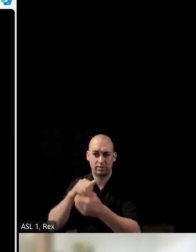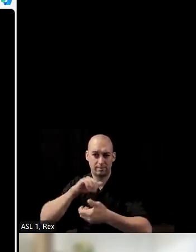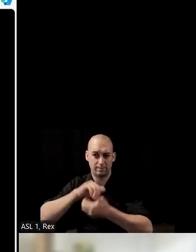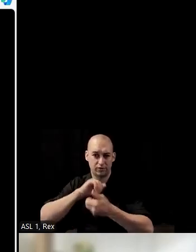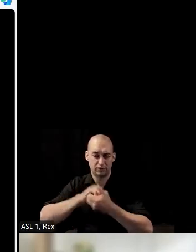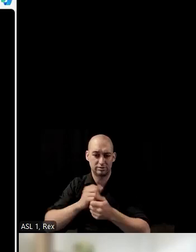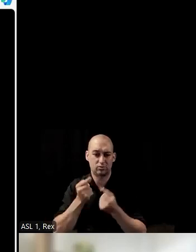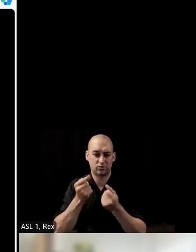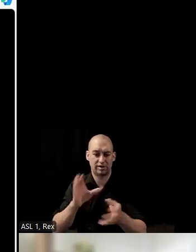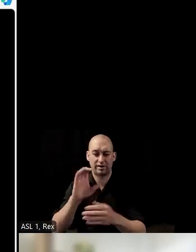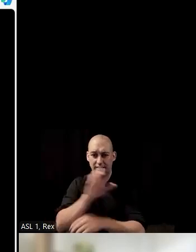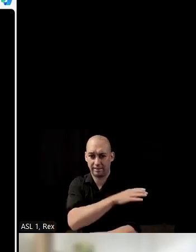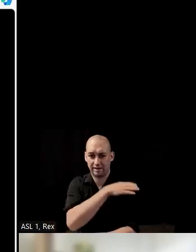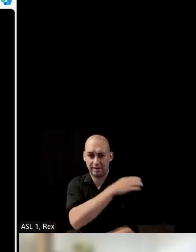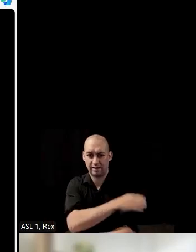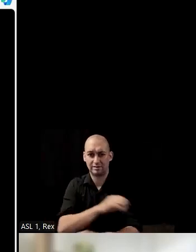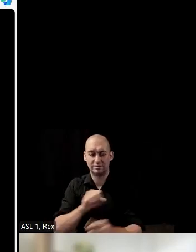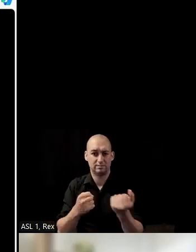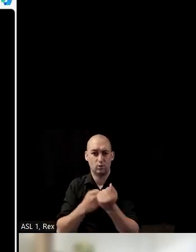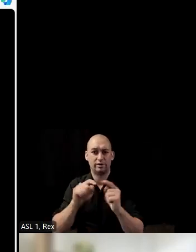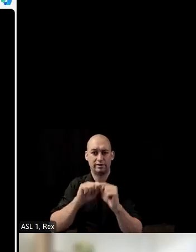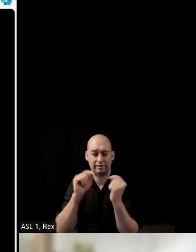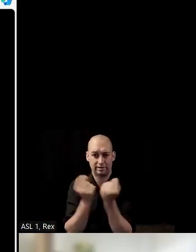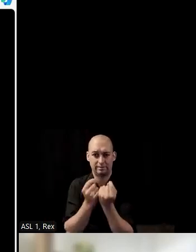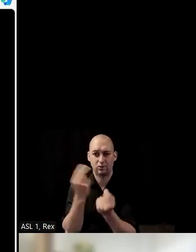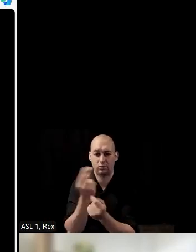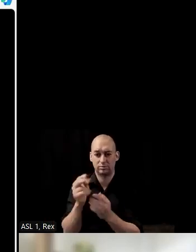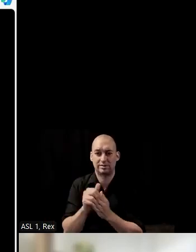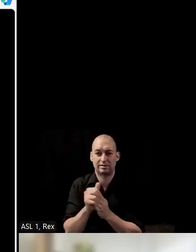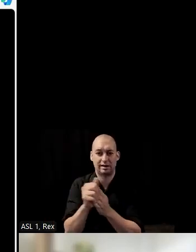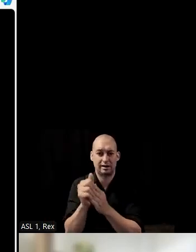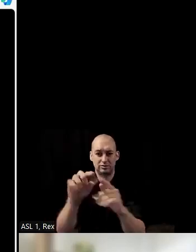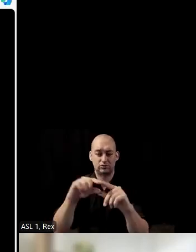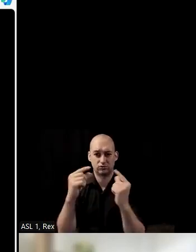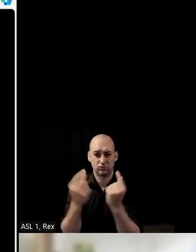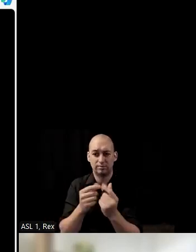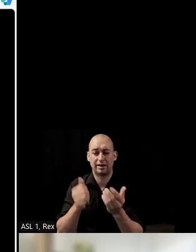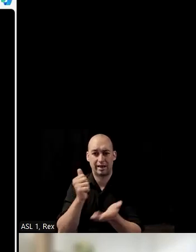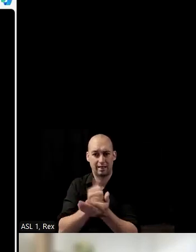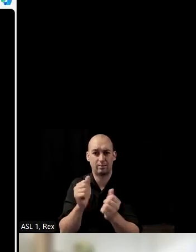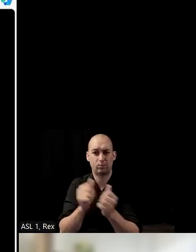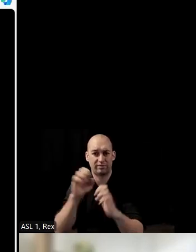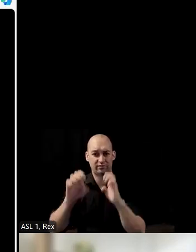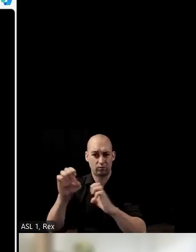clinical support team. And then we use the Geiges group to help with the evaluation.